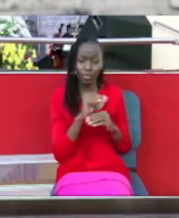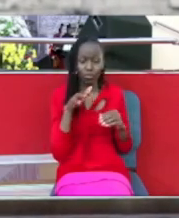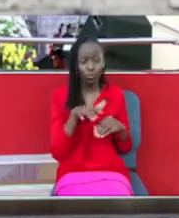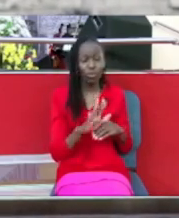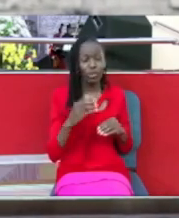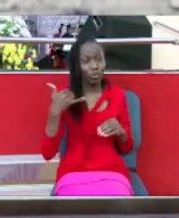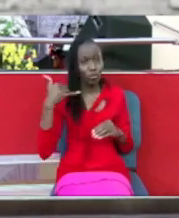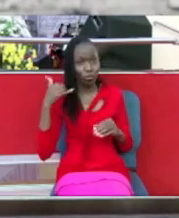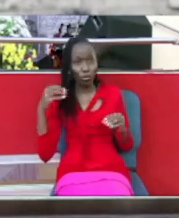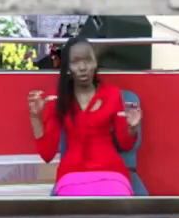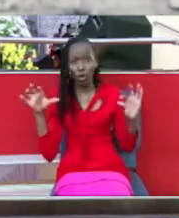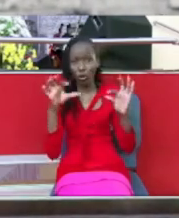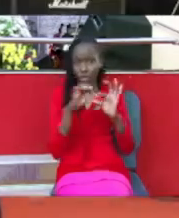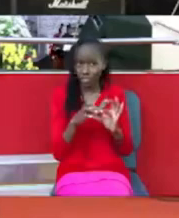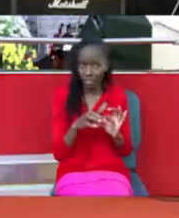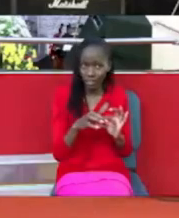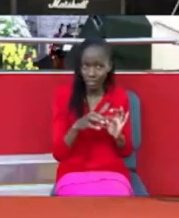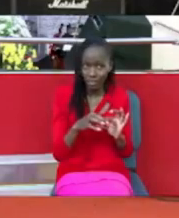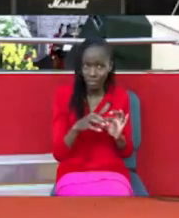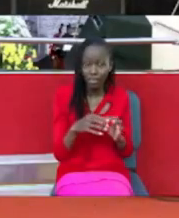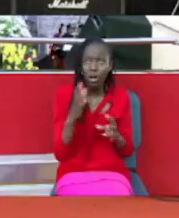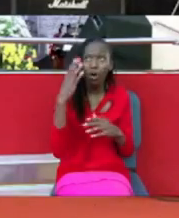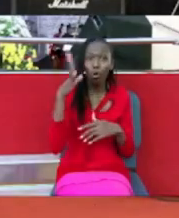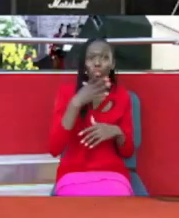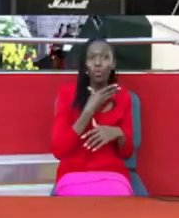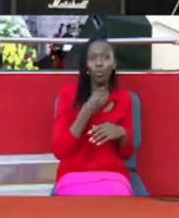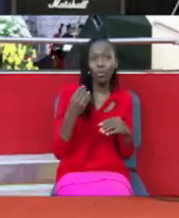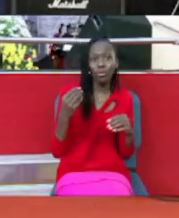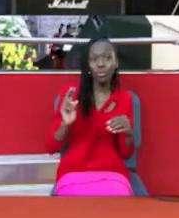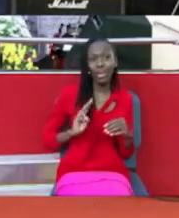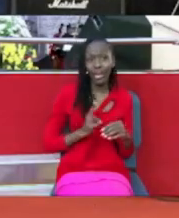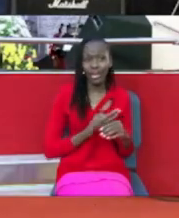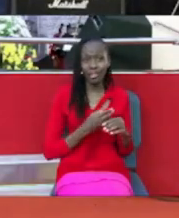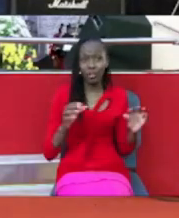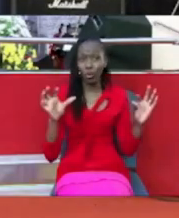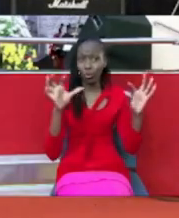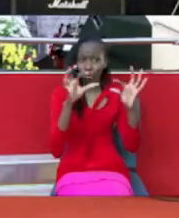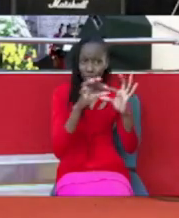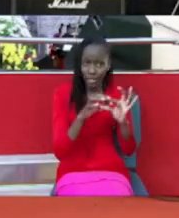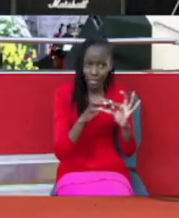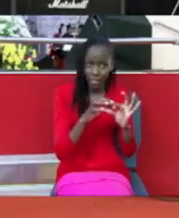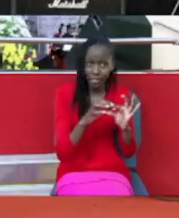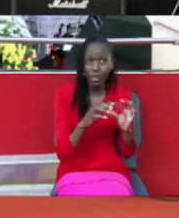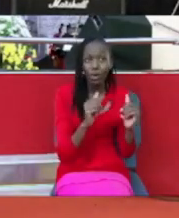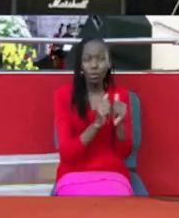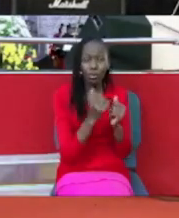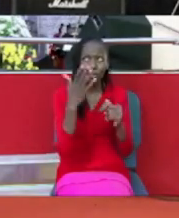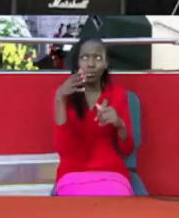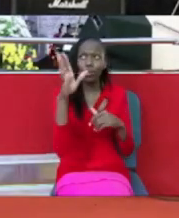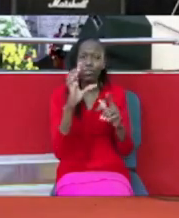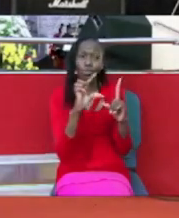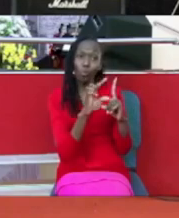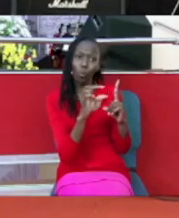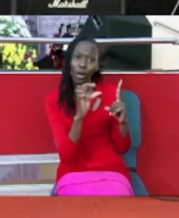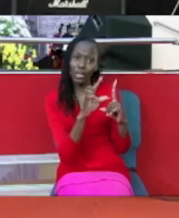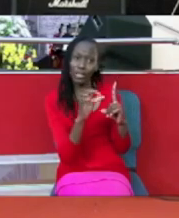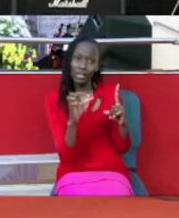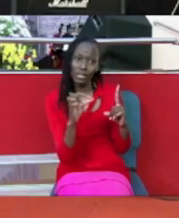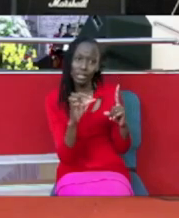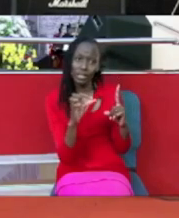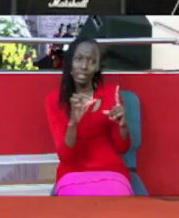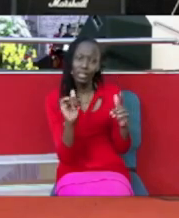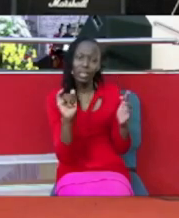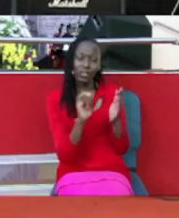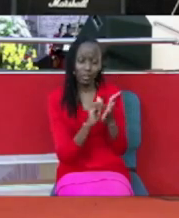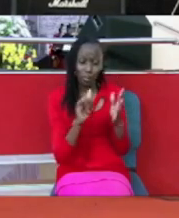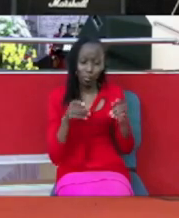yako. The Lord would want us to be connected with his word that way. Bwana angetaka tuunganishwe na neno lake